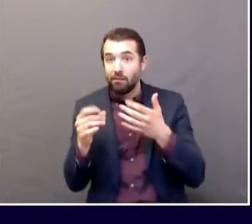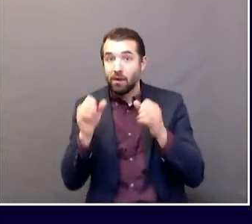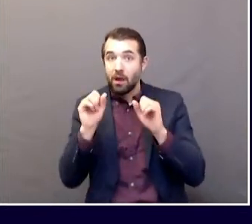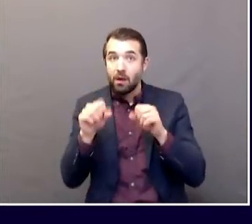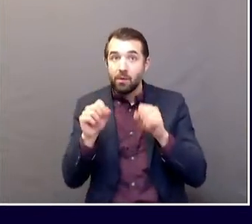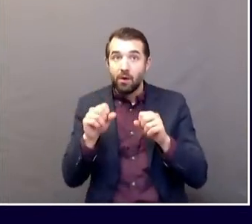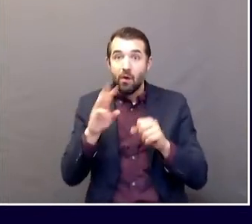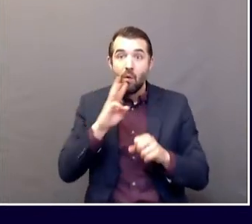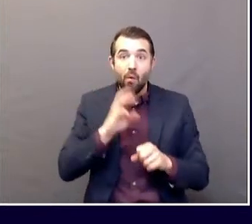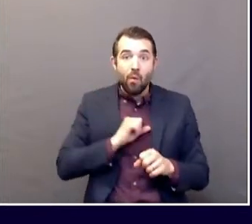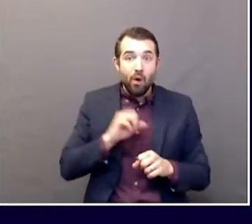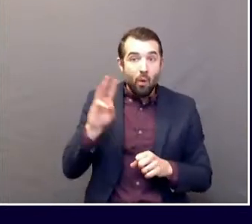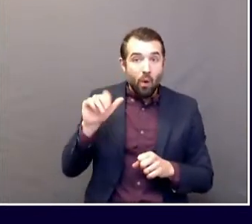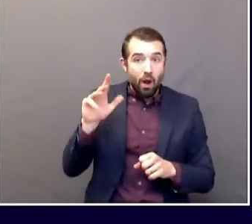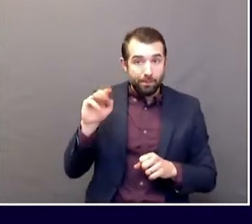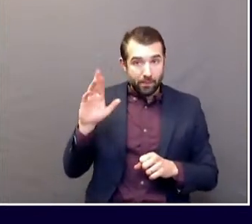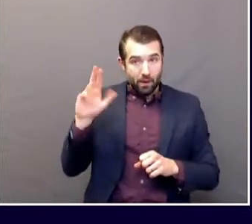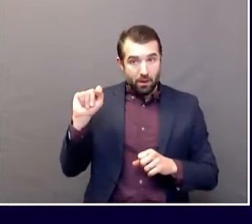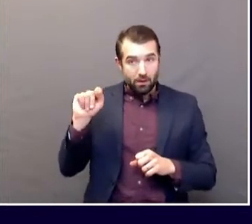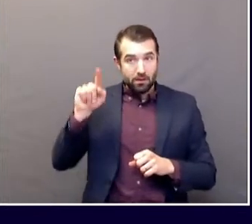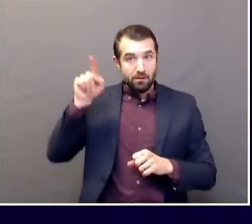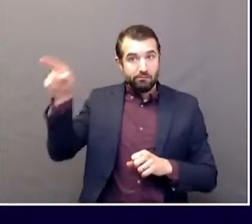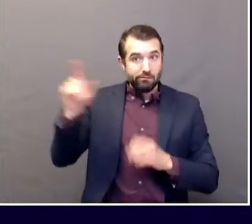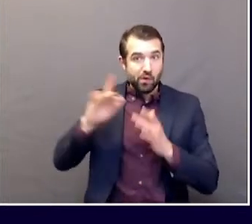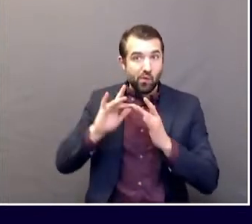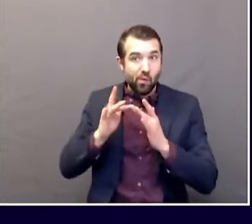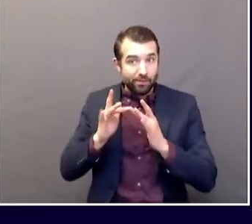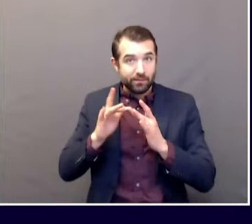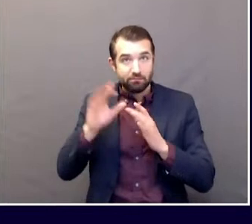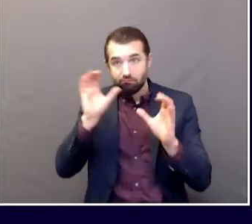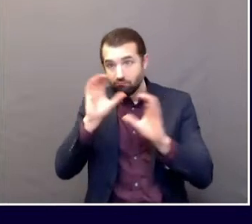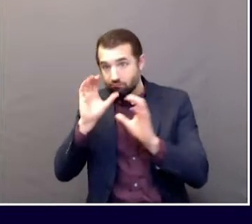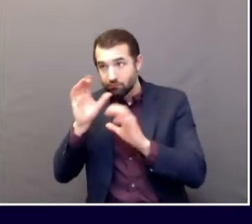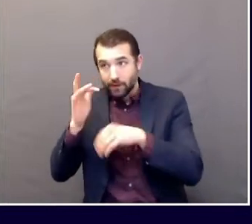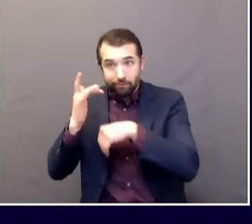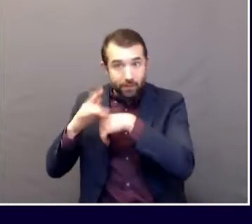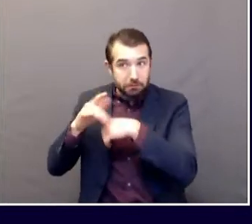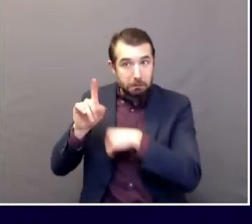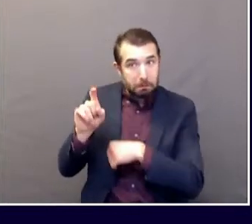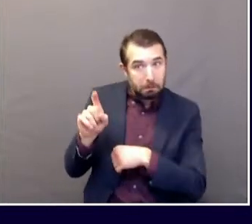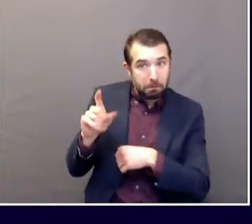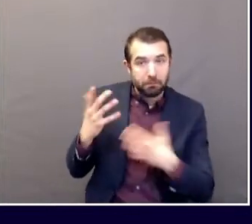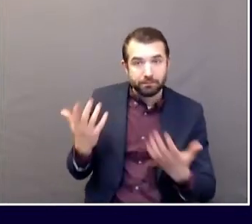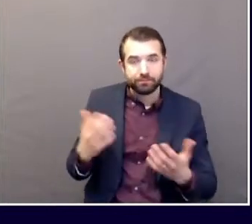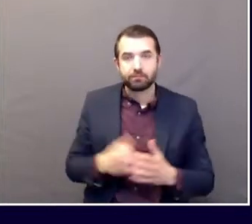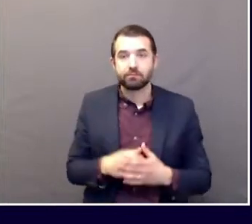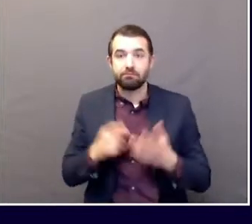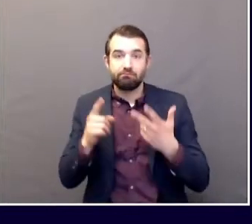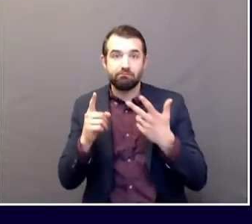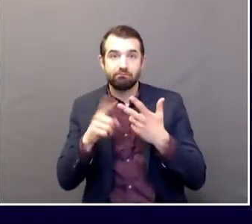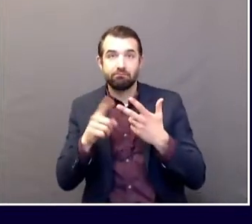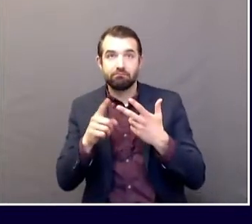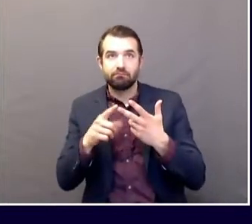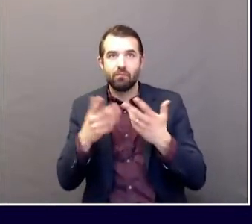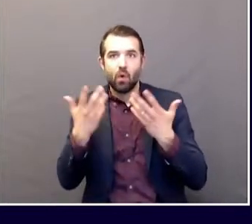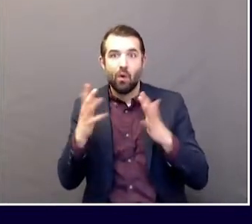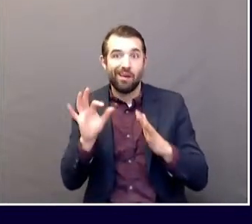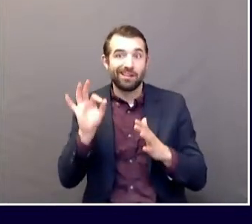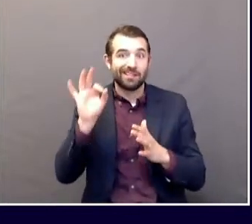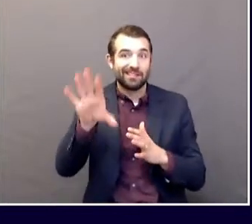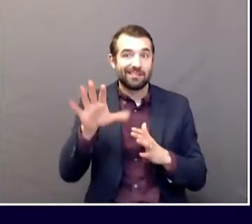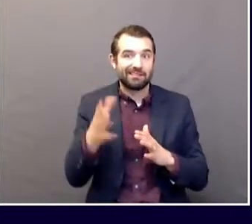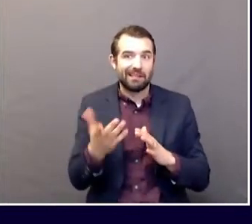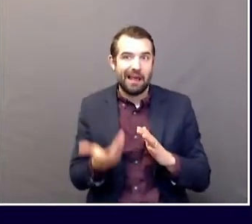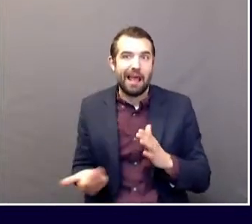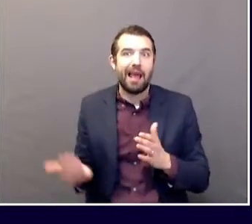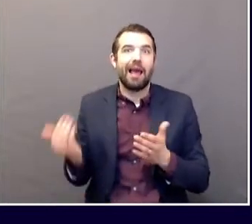available. Going to their website may be a good place to start. And then the third, I know I've already mentioned it and you noted it, Robbie, but if going to